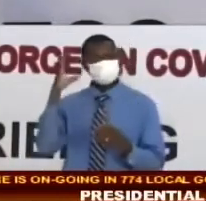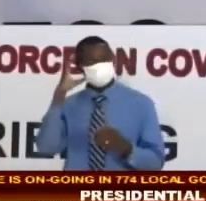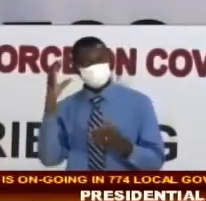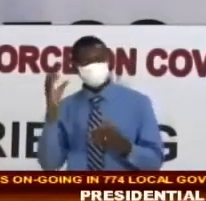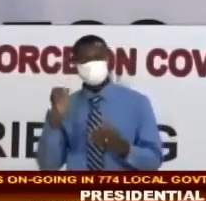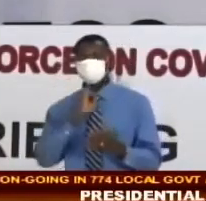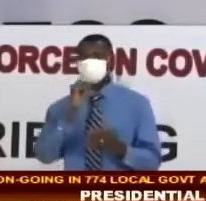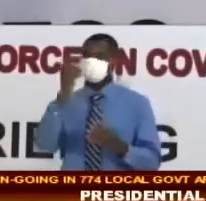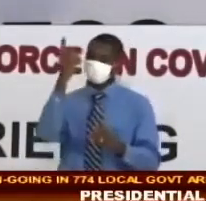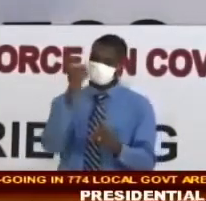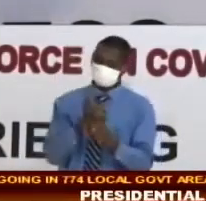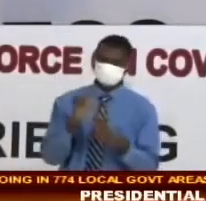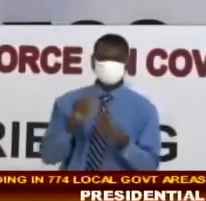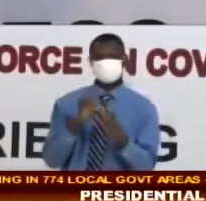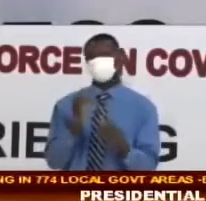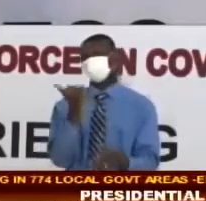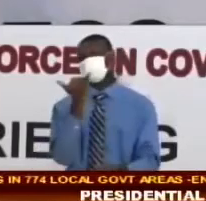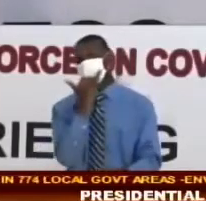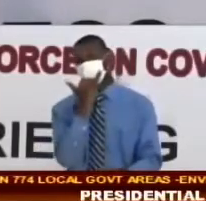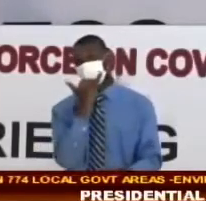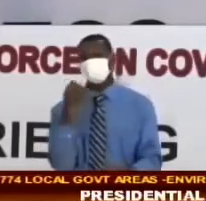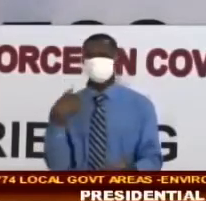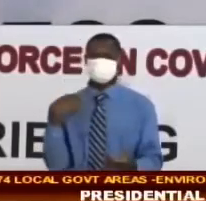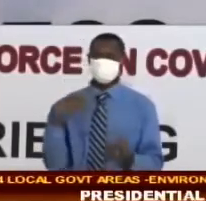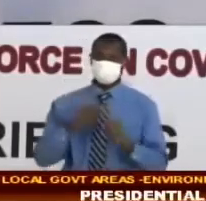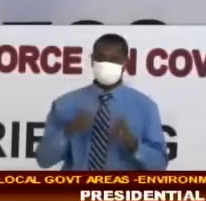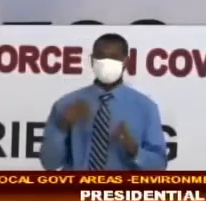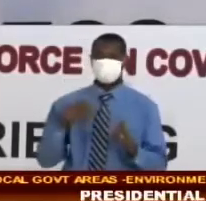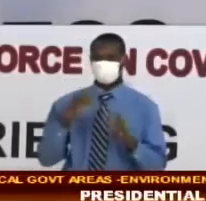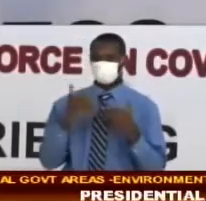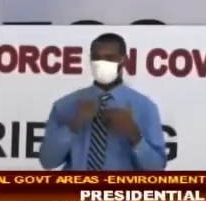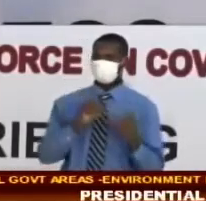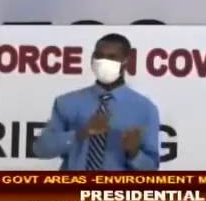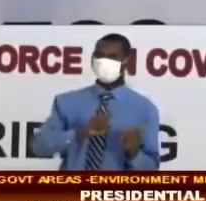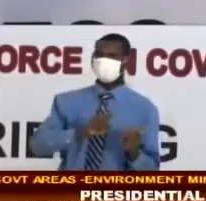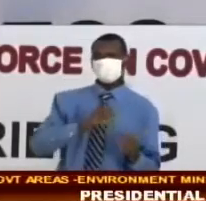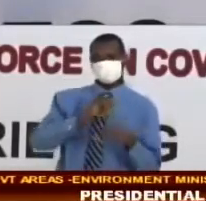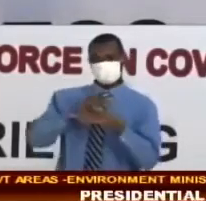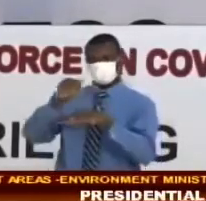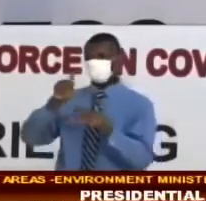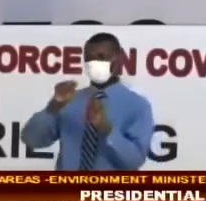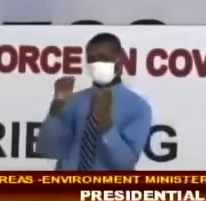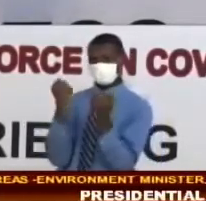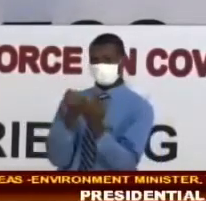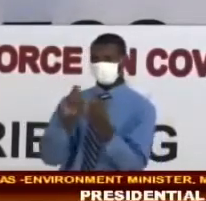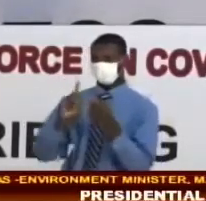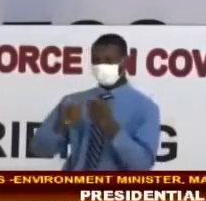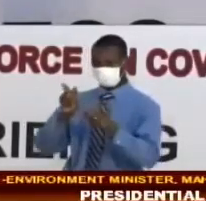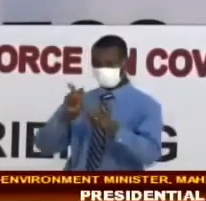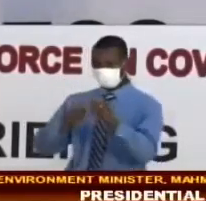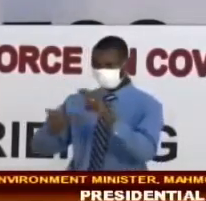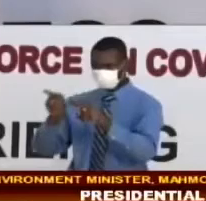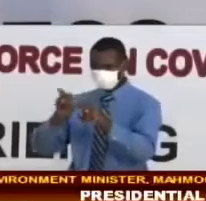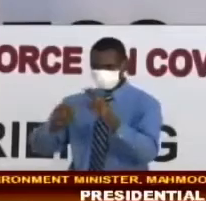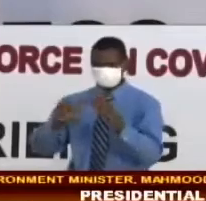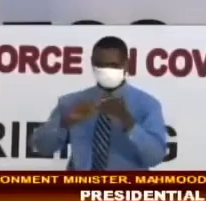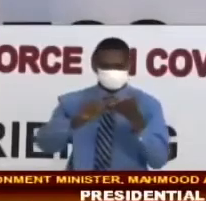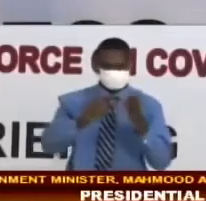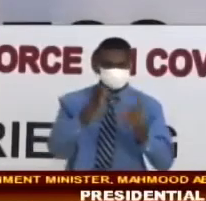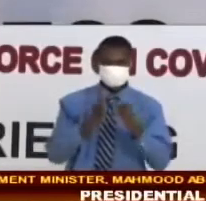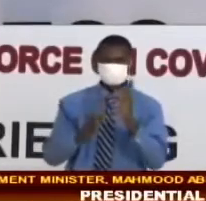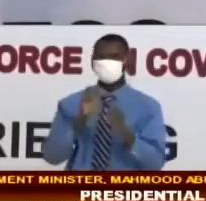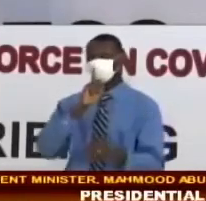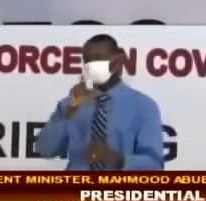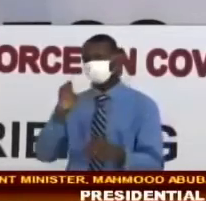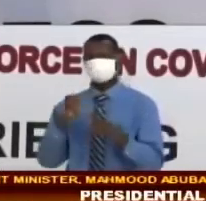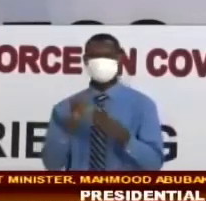not, but they have set up a team that will be looking at investigating this further. In